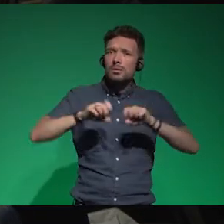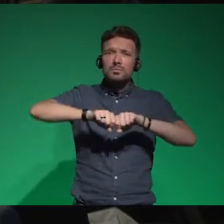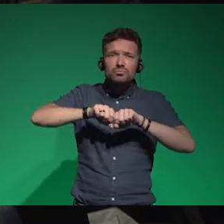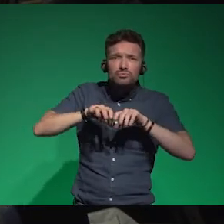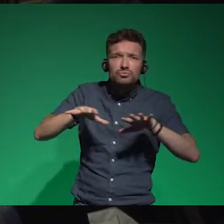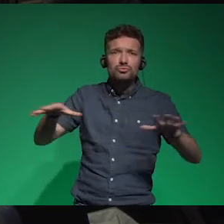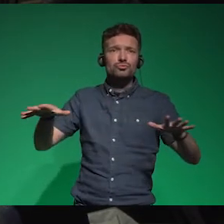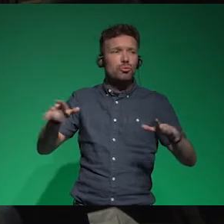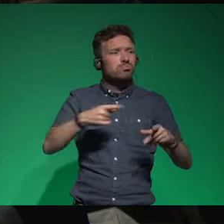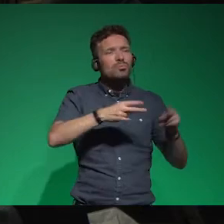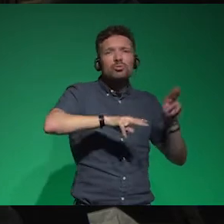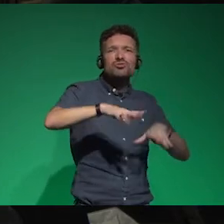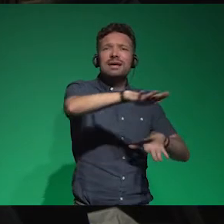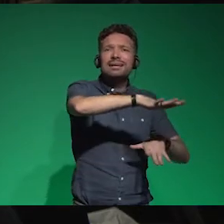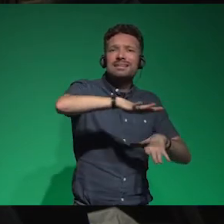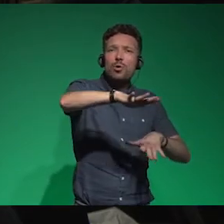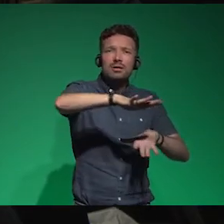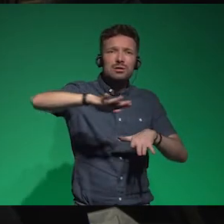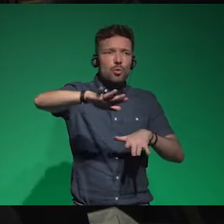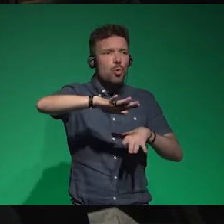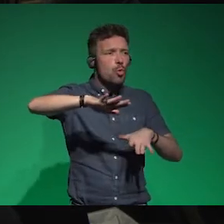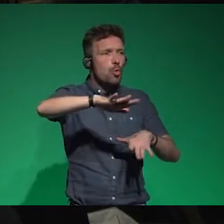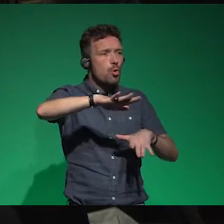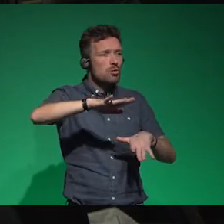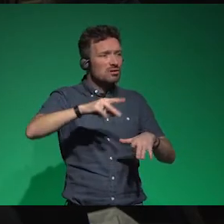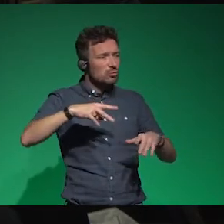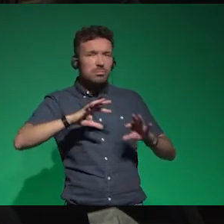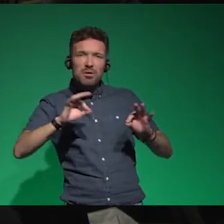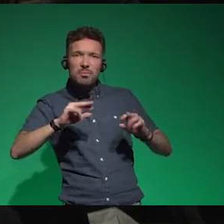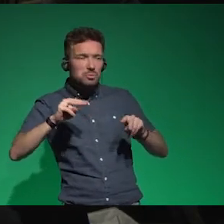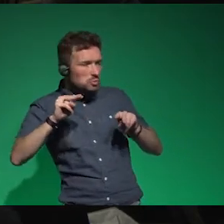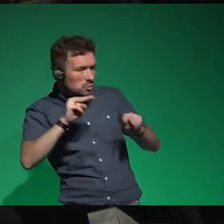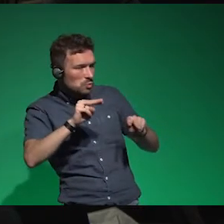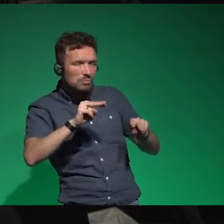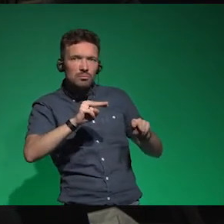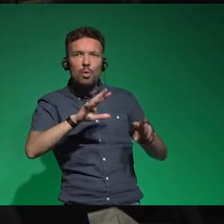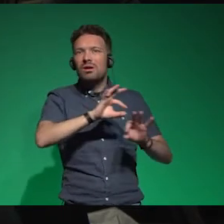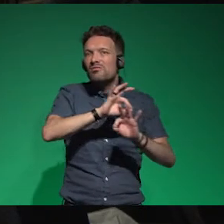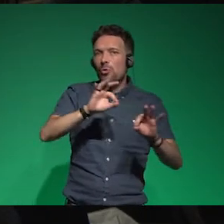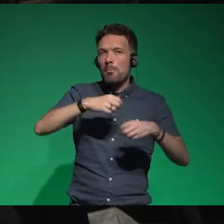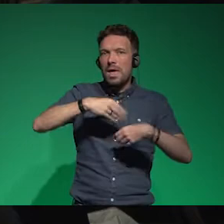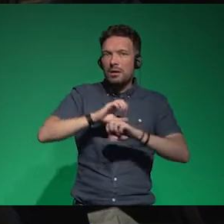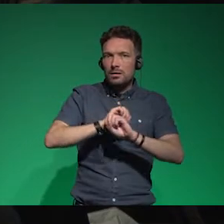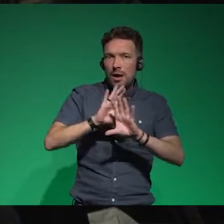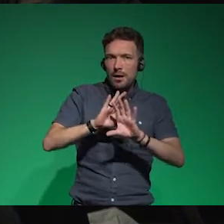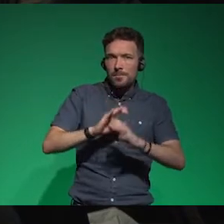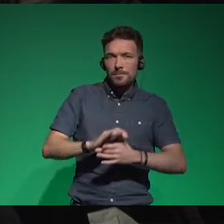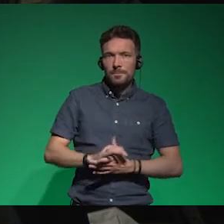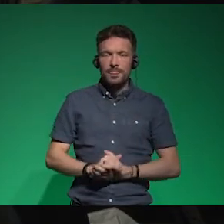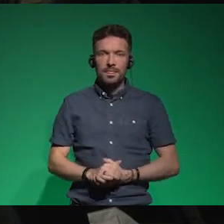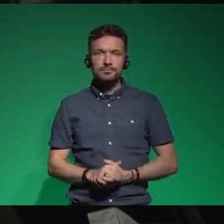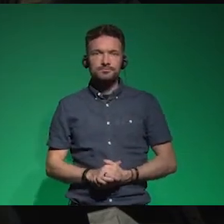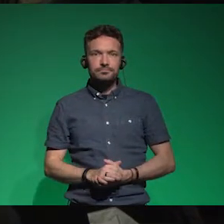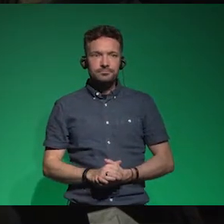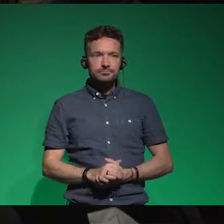for all over the world maybe So I think I want to relate it with just Maria told us before about that knowledge is not something they